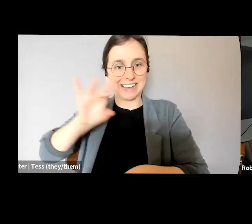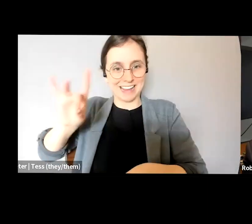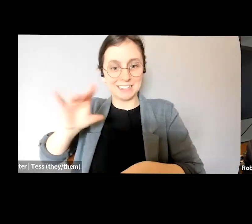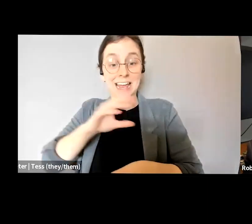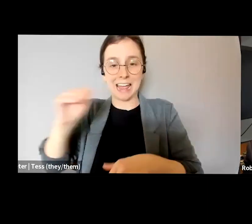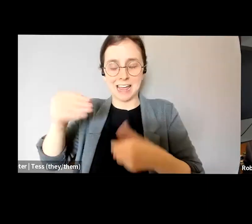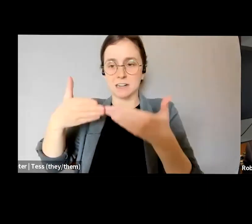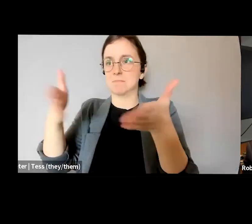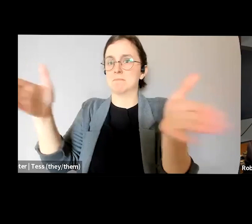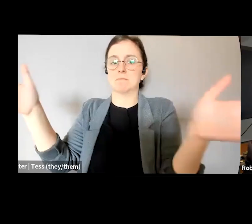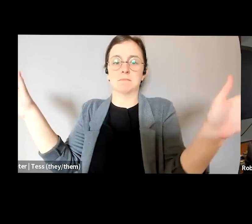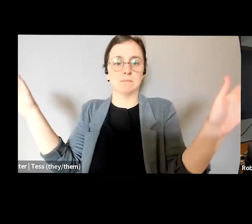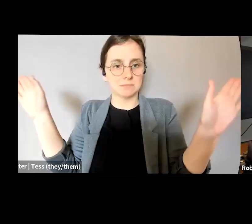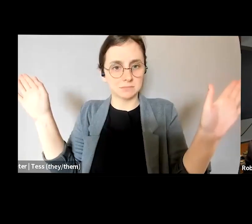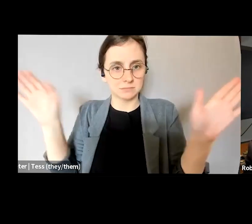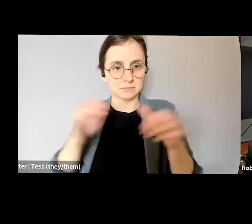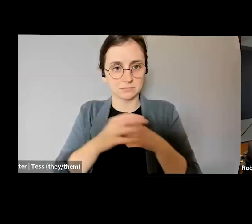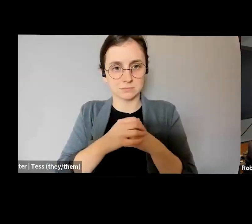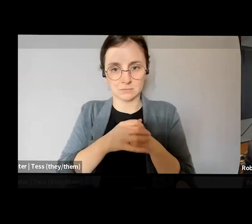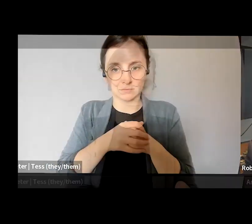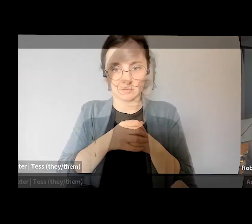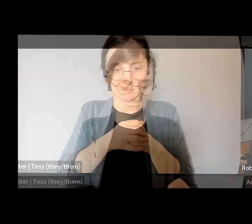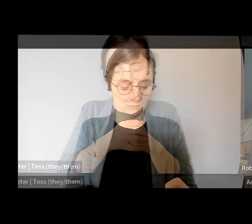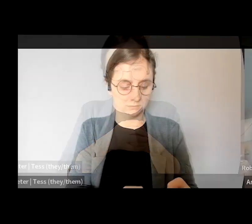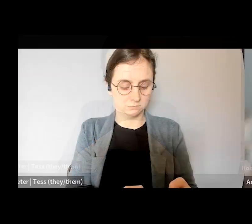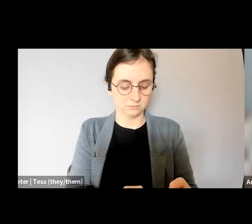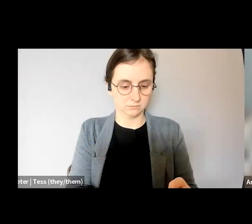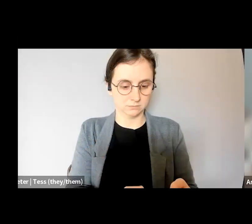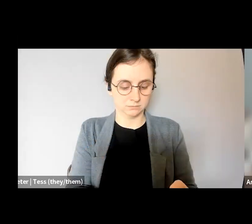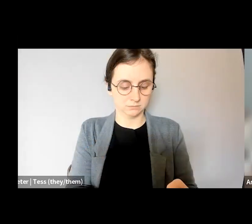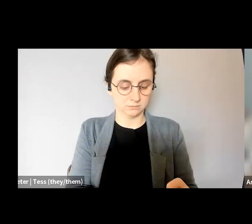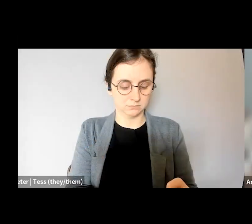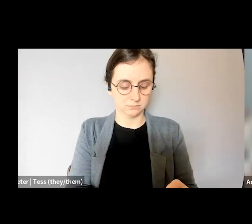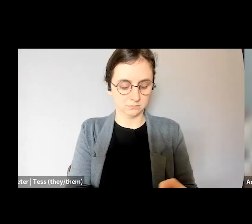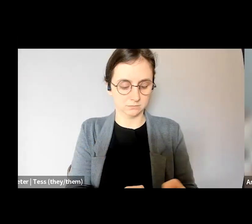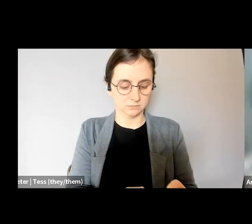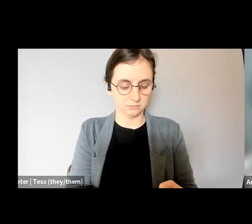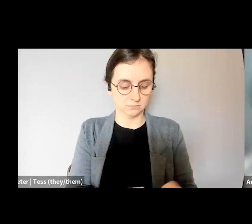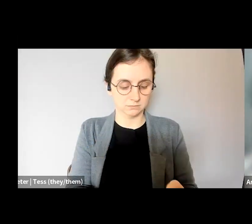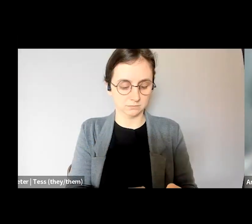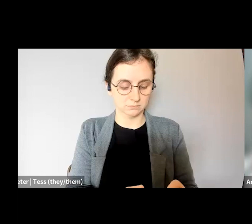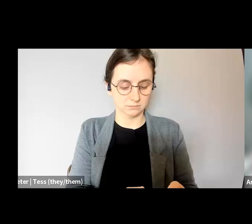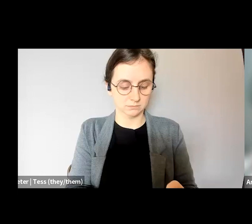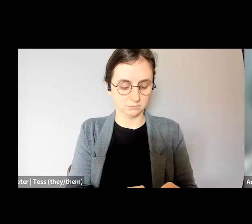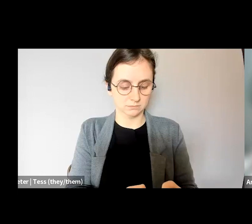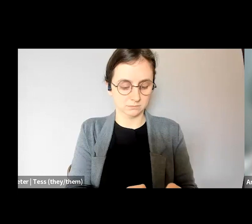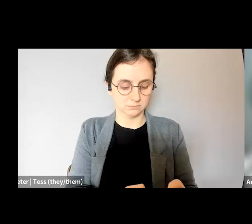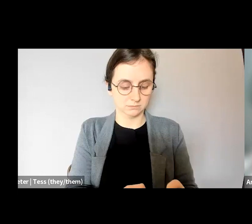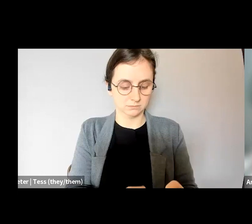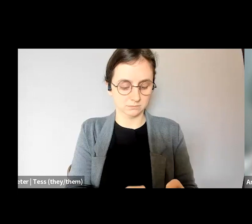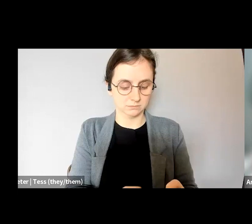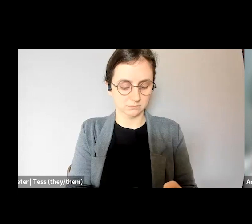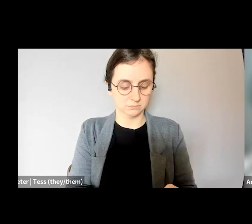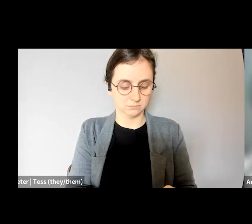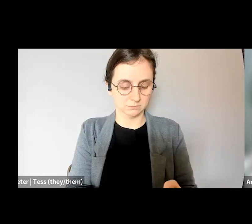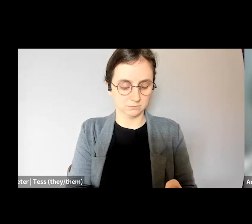people throughout the continuum of their service needs. Thank you. So good afternoon. I'm delighted to be here. My name is